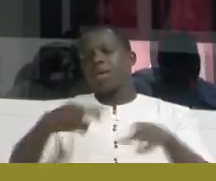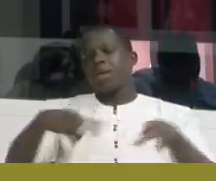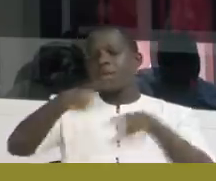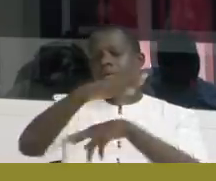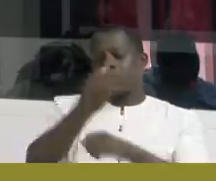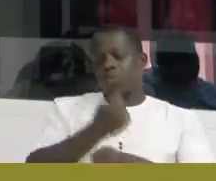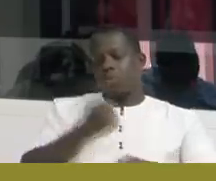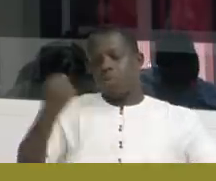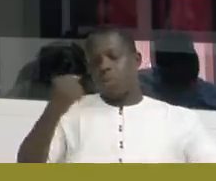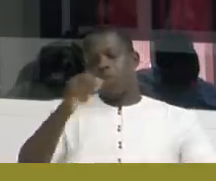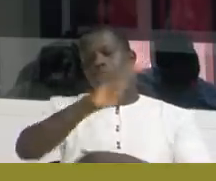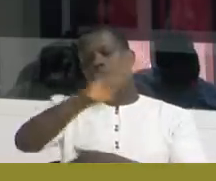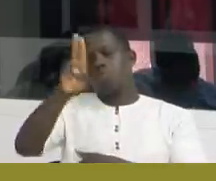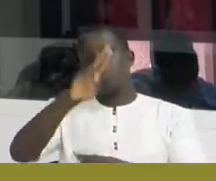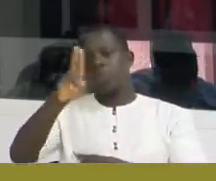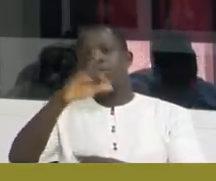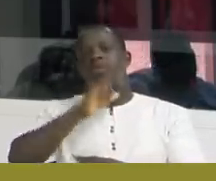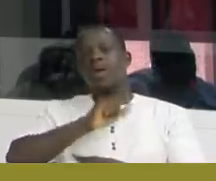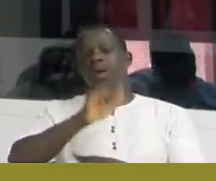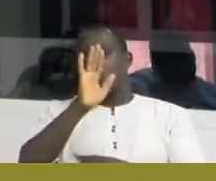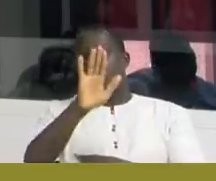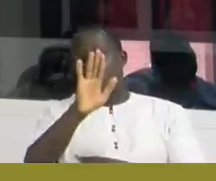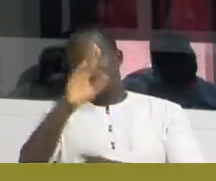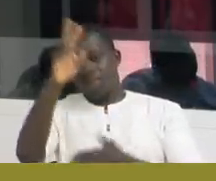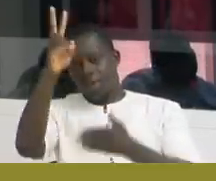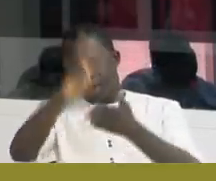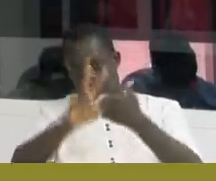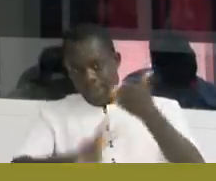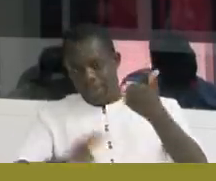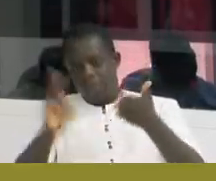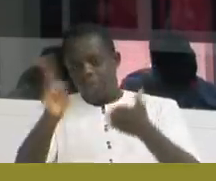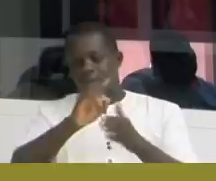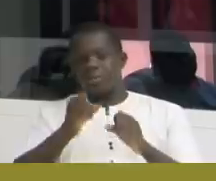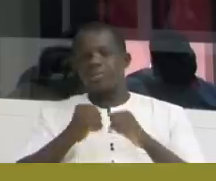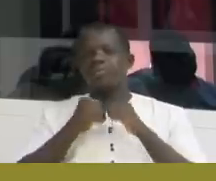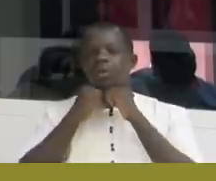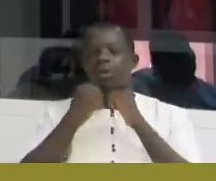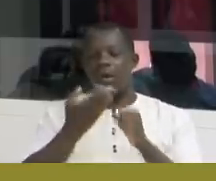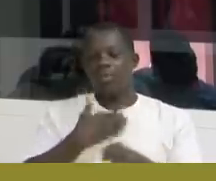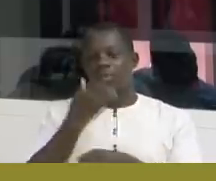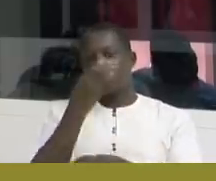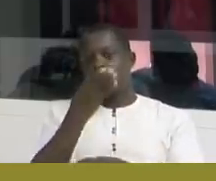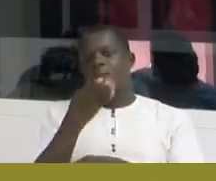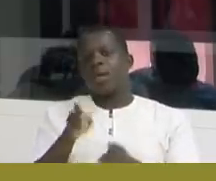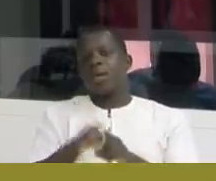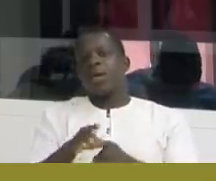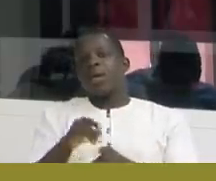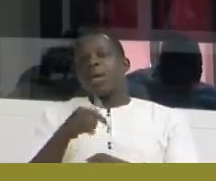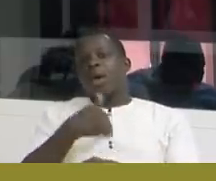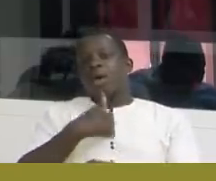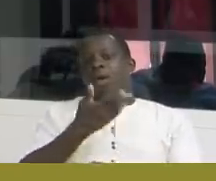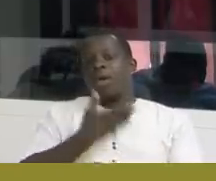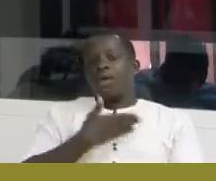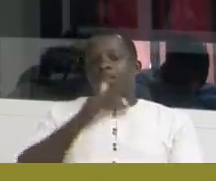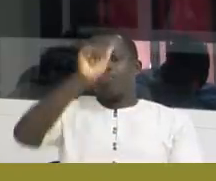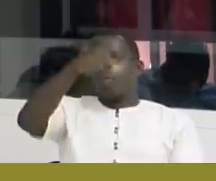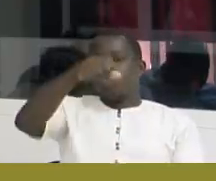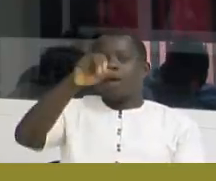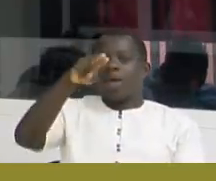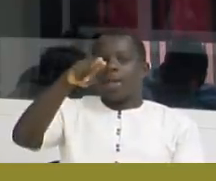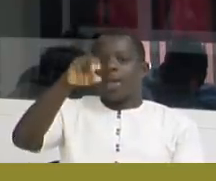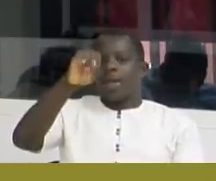sir. Let me read out to you what Sana Sabali had to say. Yes, sir. And in fact, I have your NIA statement on that.